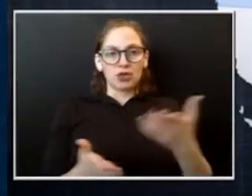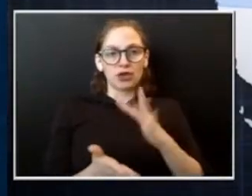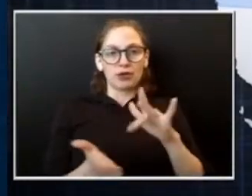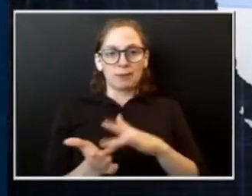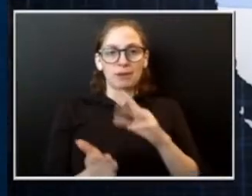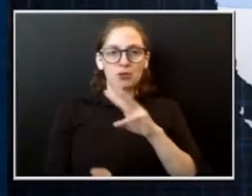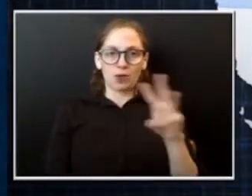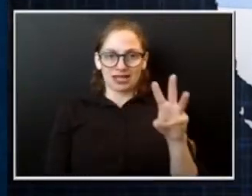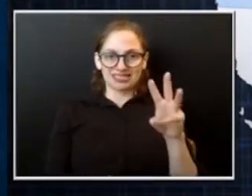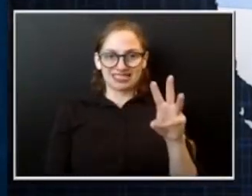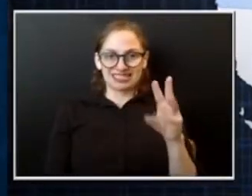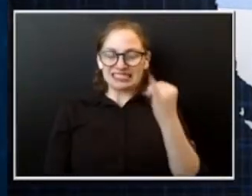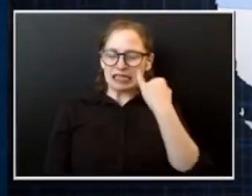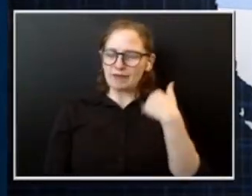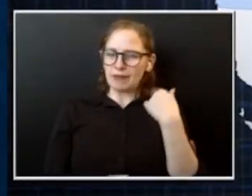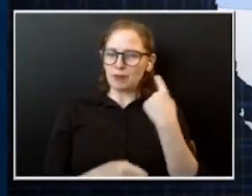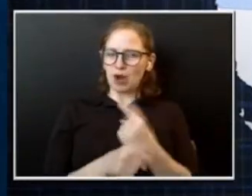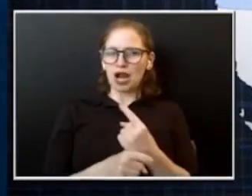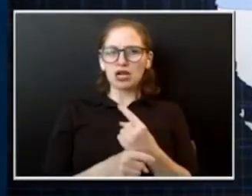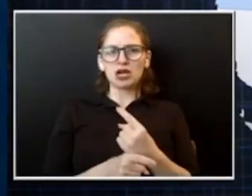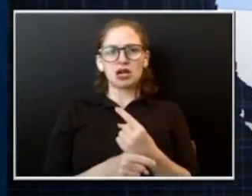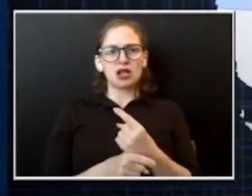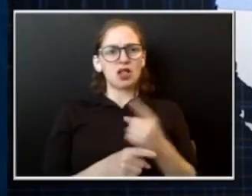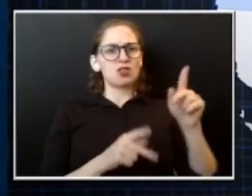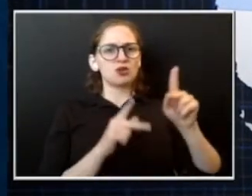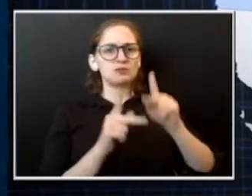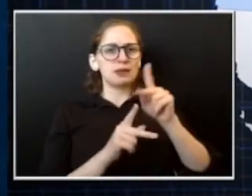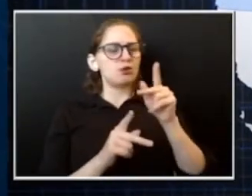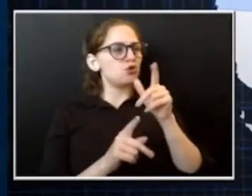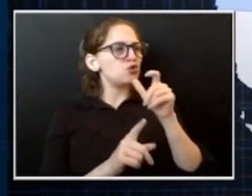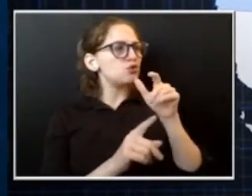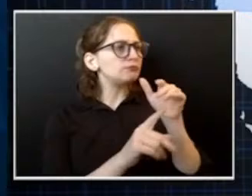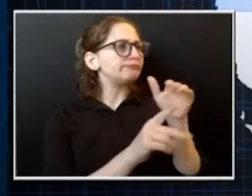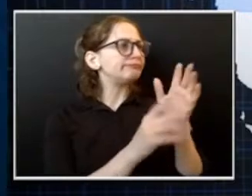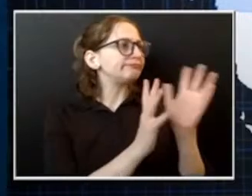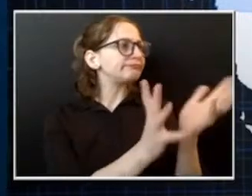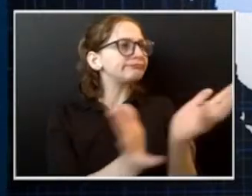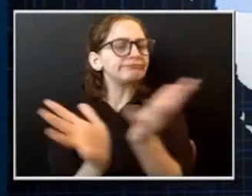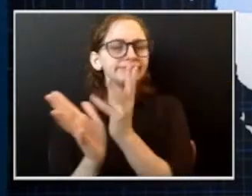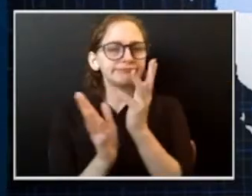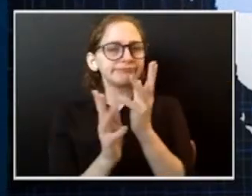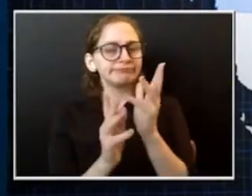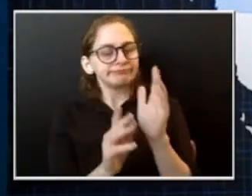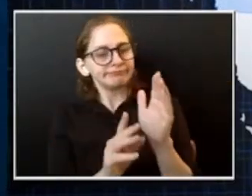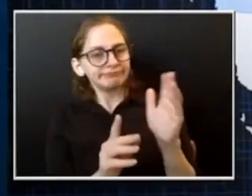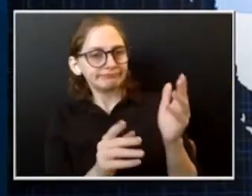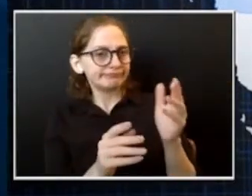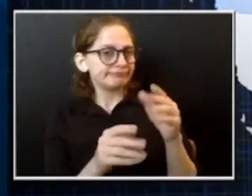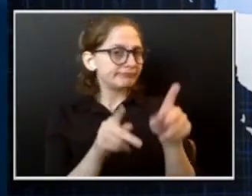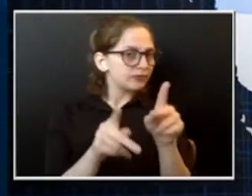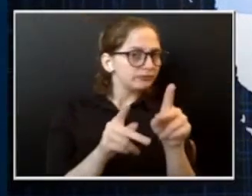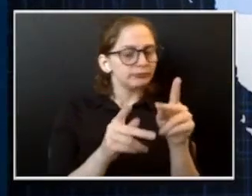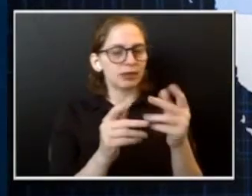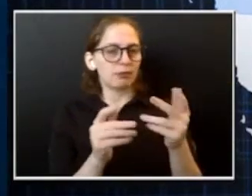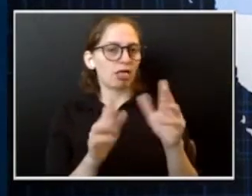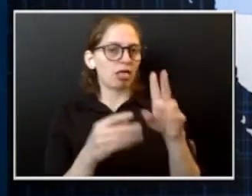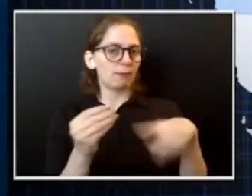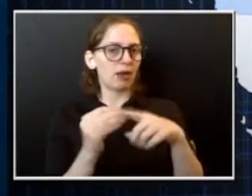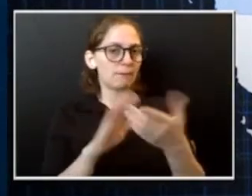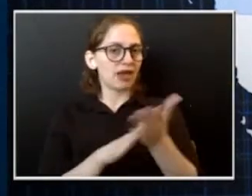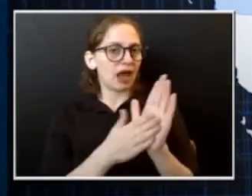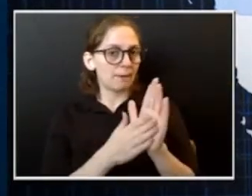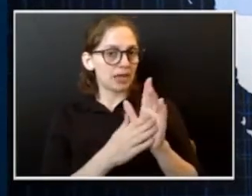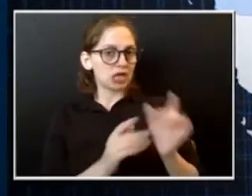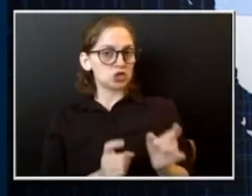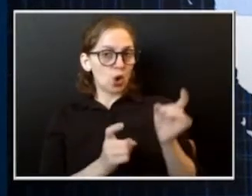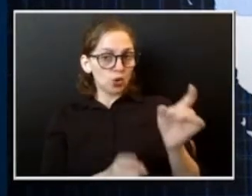organ procurement, those guys who go out and try and talk to people about being organ donors, were getting a lot of donors here in the Midwest, where some